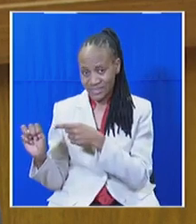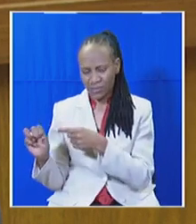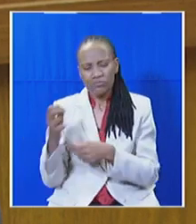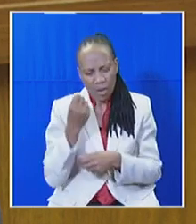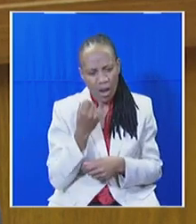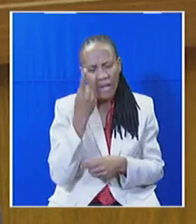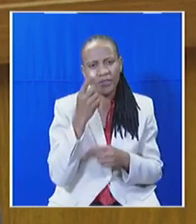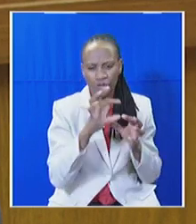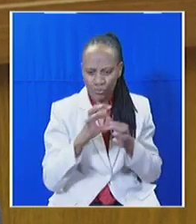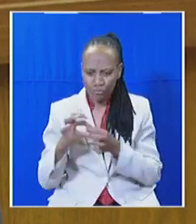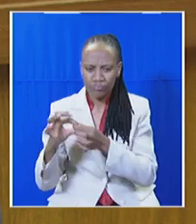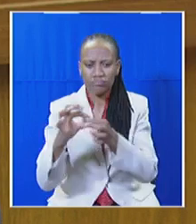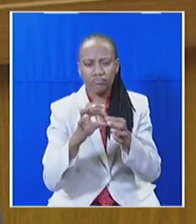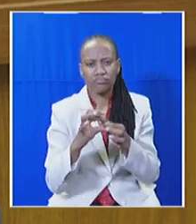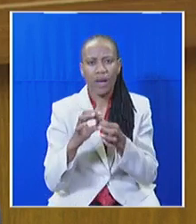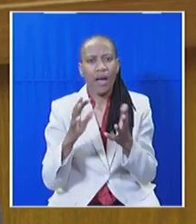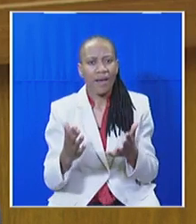illustrated by UN Resolution